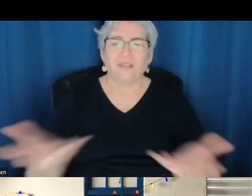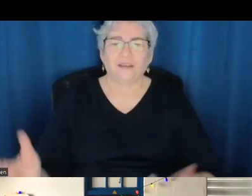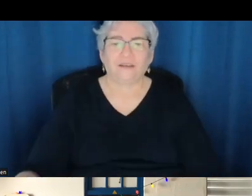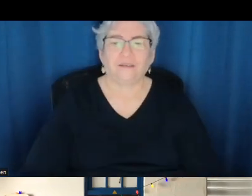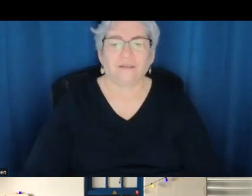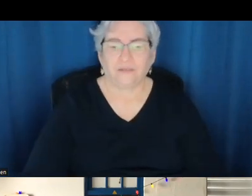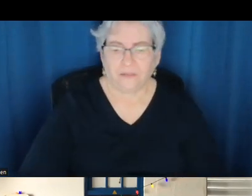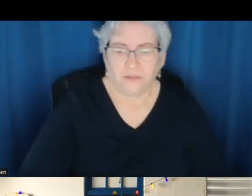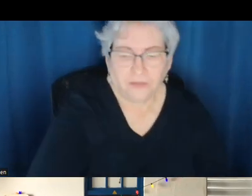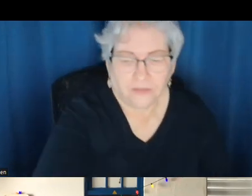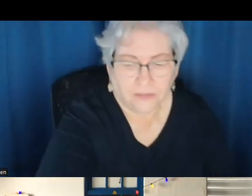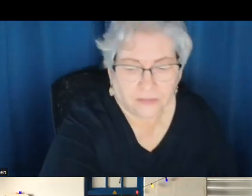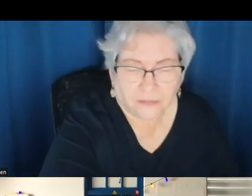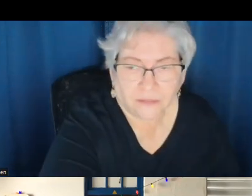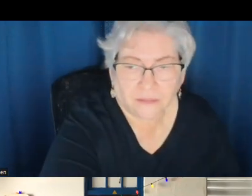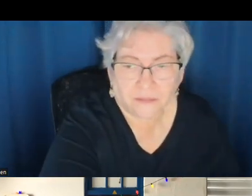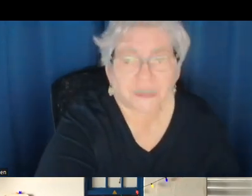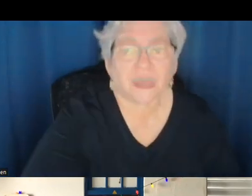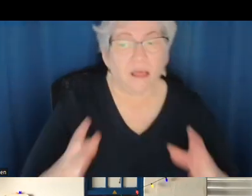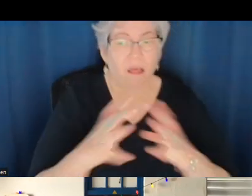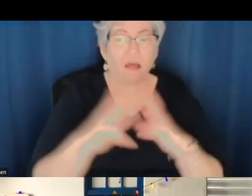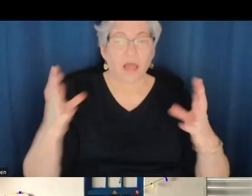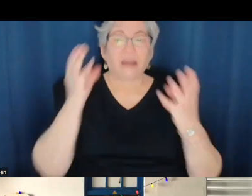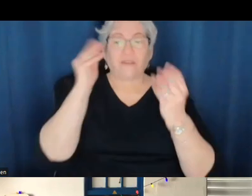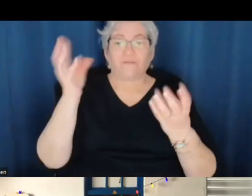We have a lot to cover. Let's get started.